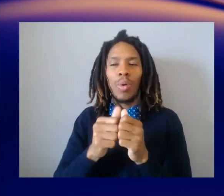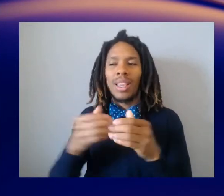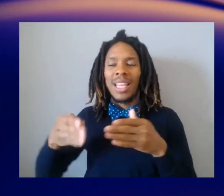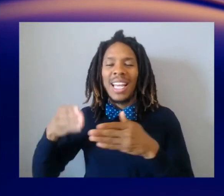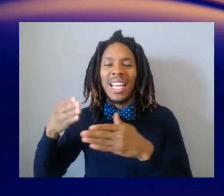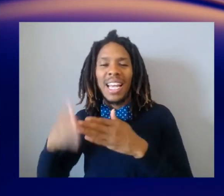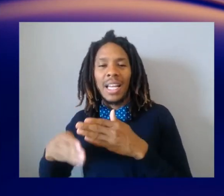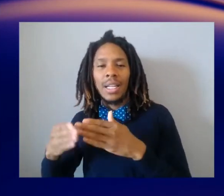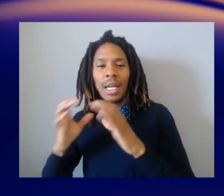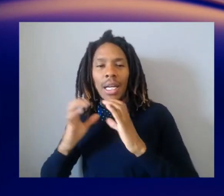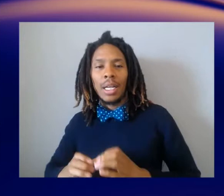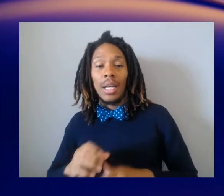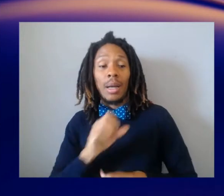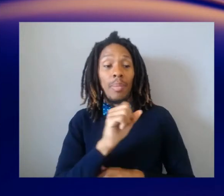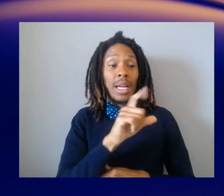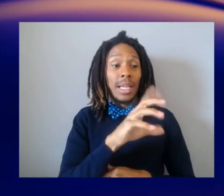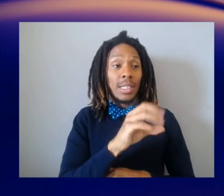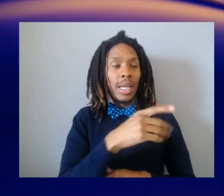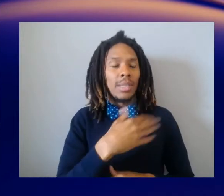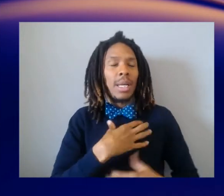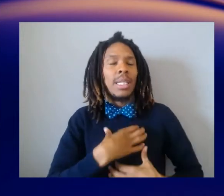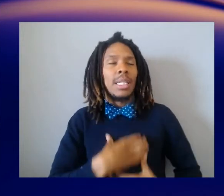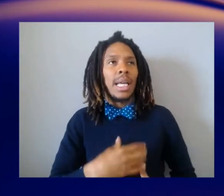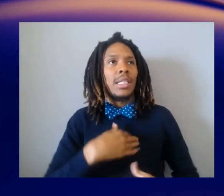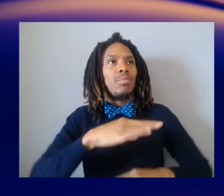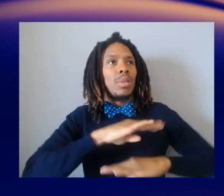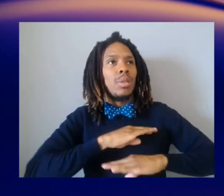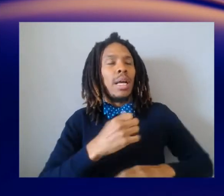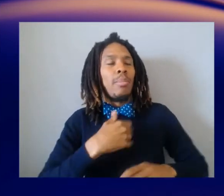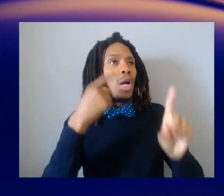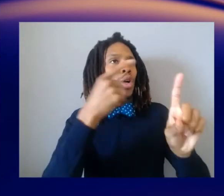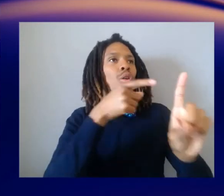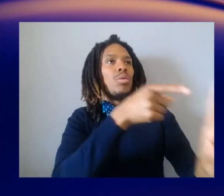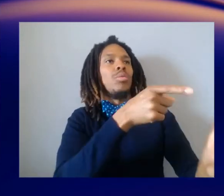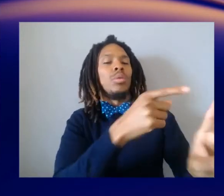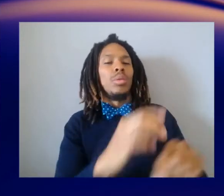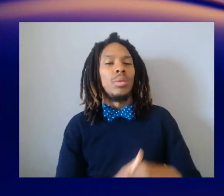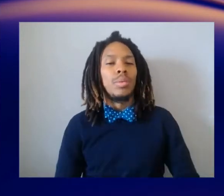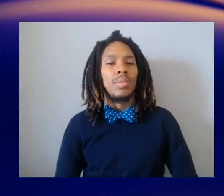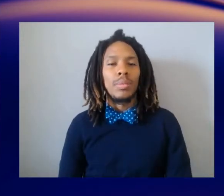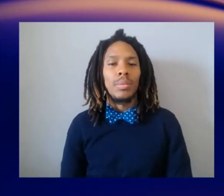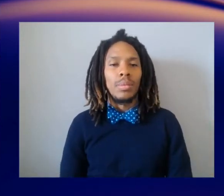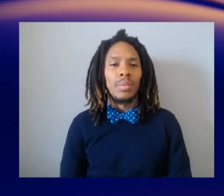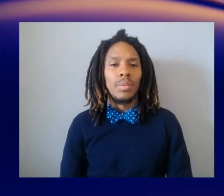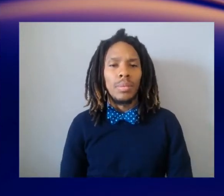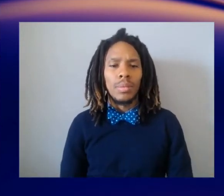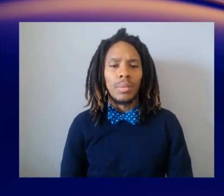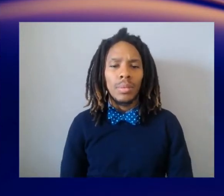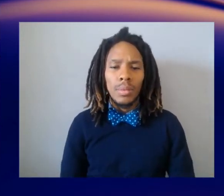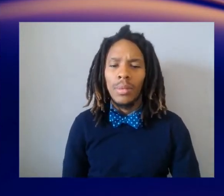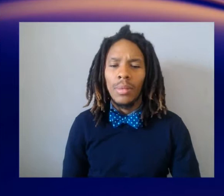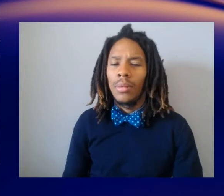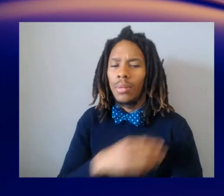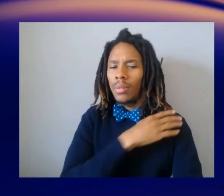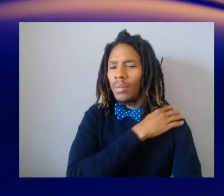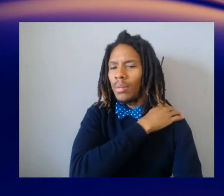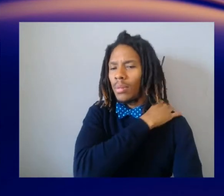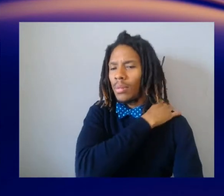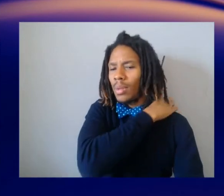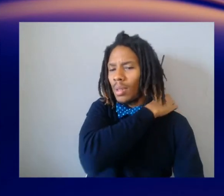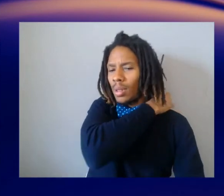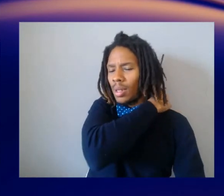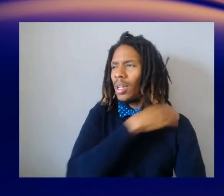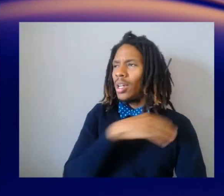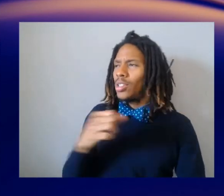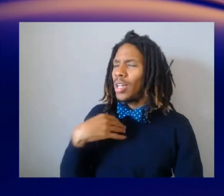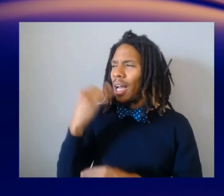SLO that's my desired state of this is where we want to be, essentially. Right. And so I would also imagine, as you're doing some of the operations,